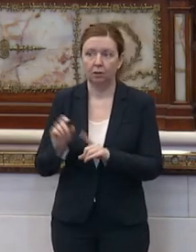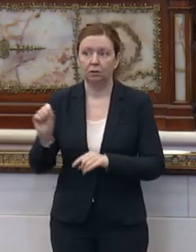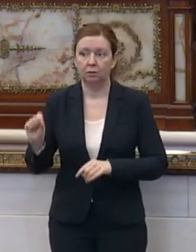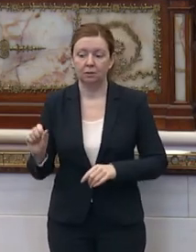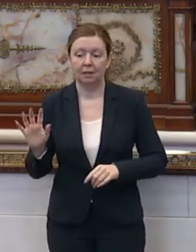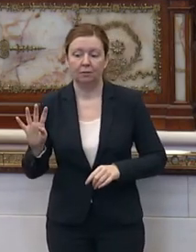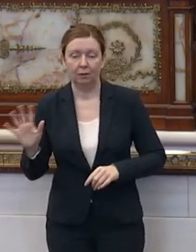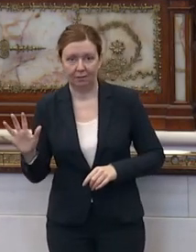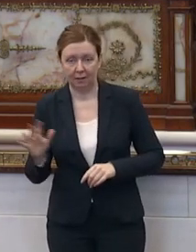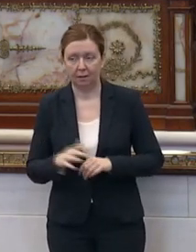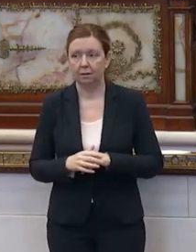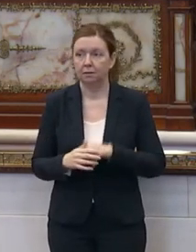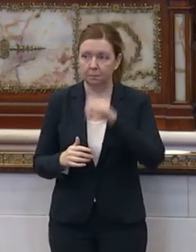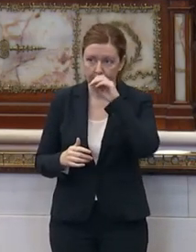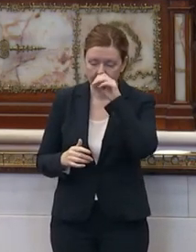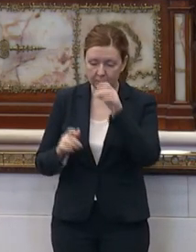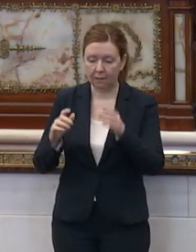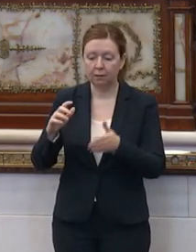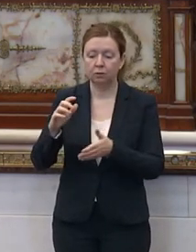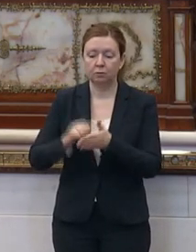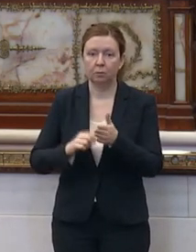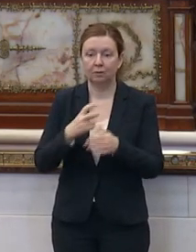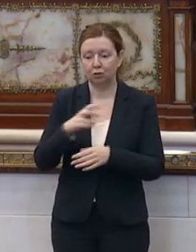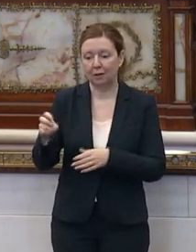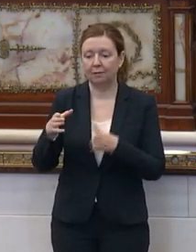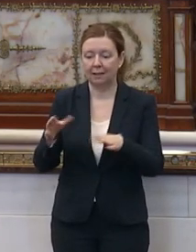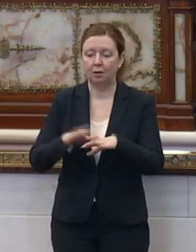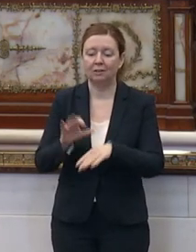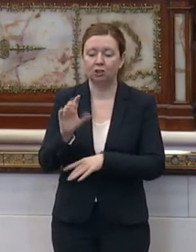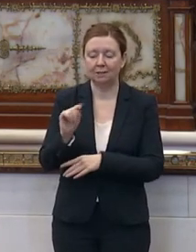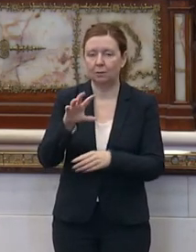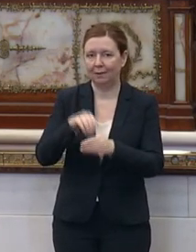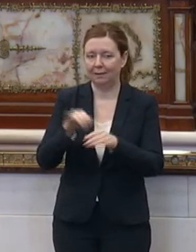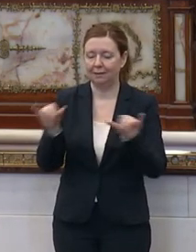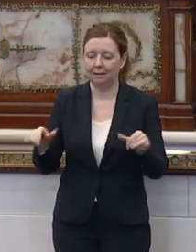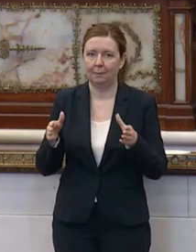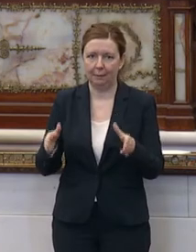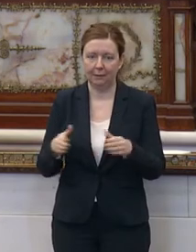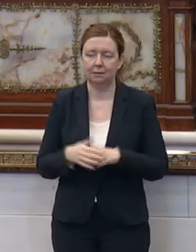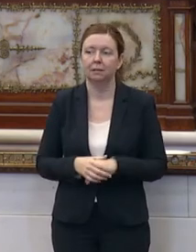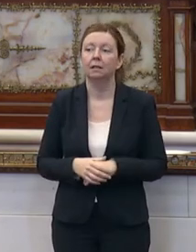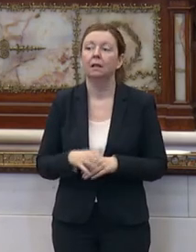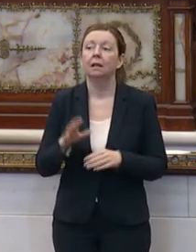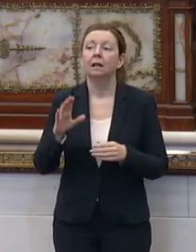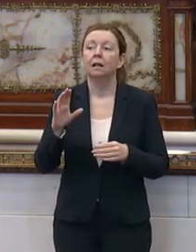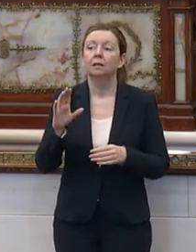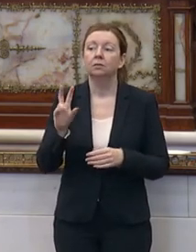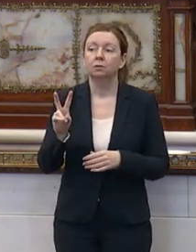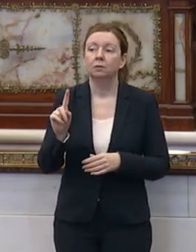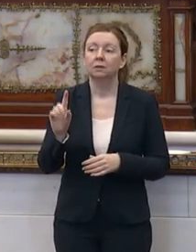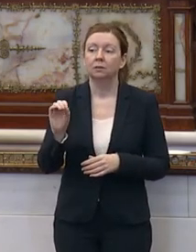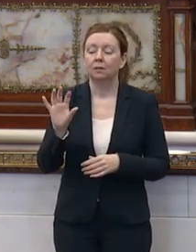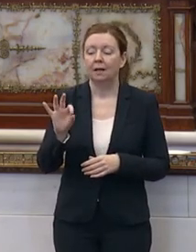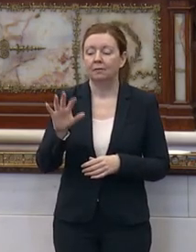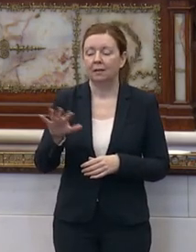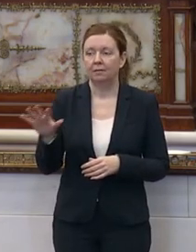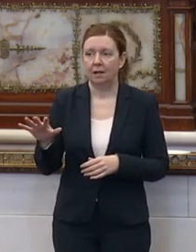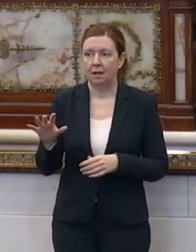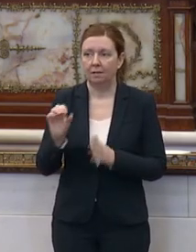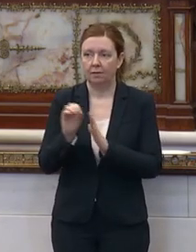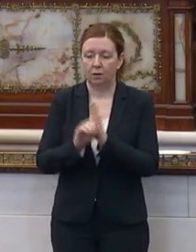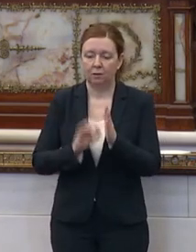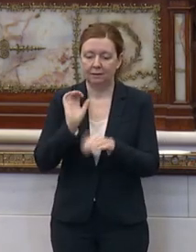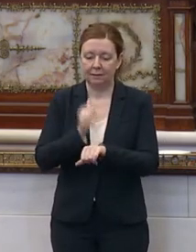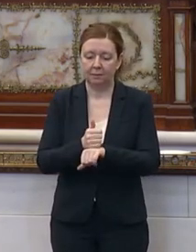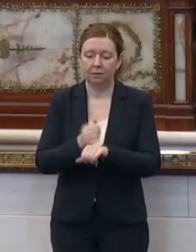South 45th Street, and to remove a travel lane on Chestnut Street within the same limits. And bill number 210955, entitled an